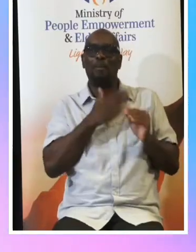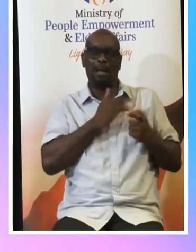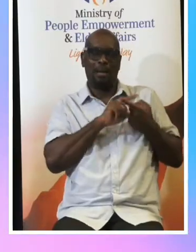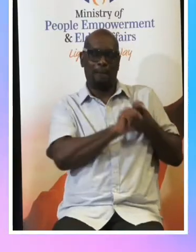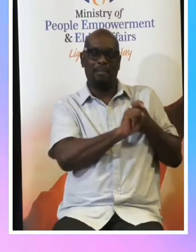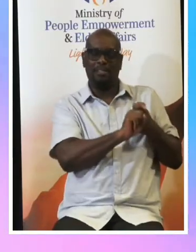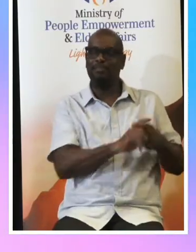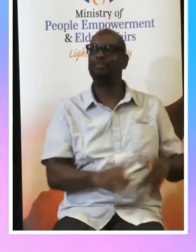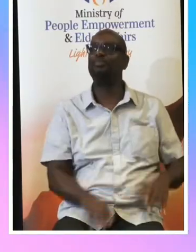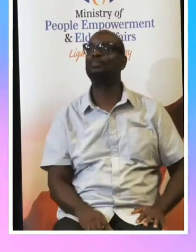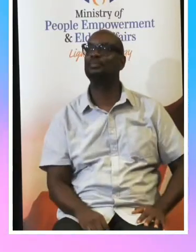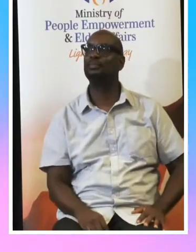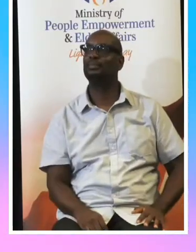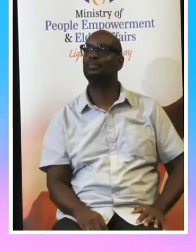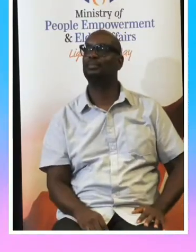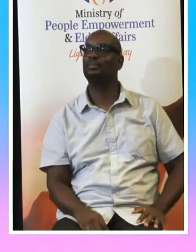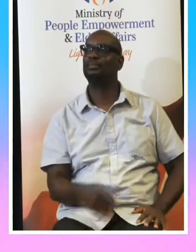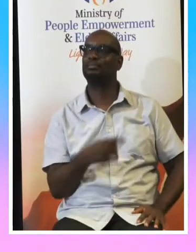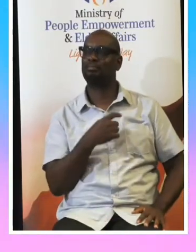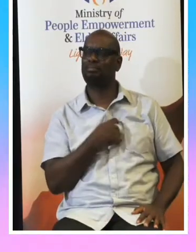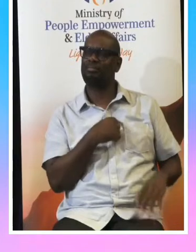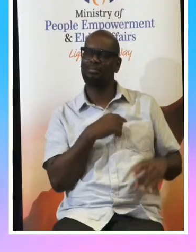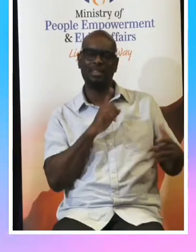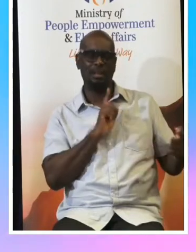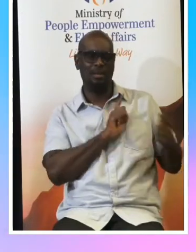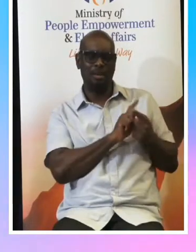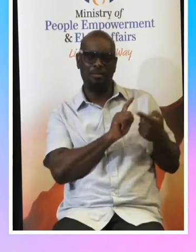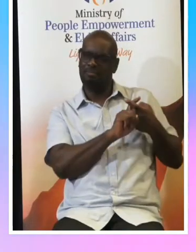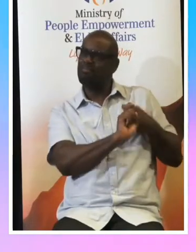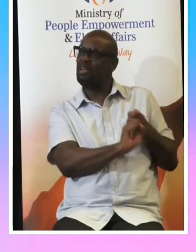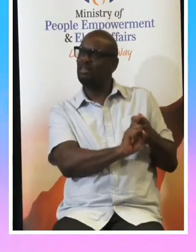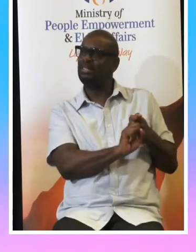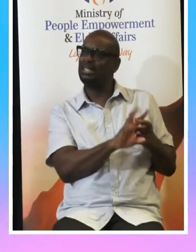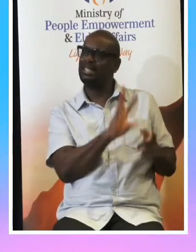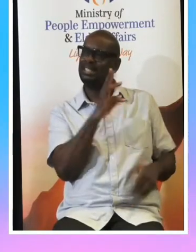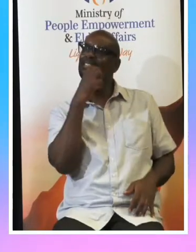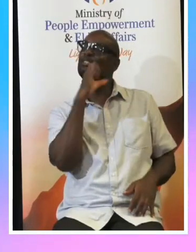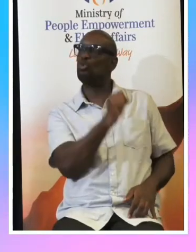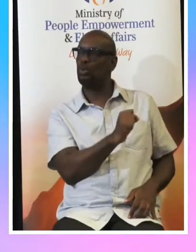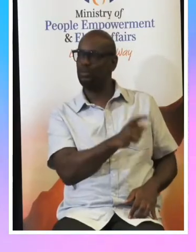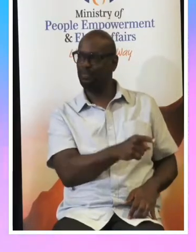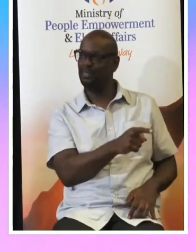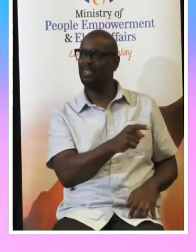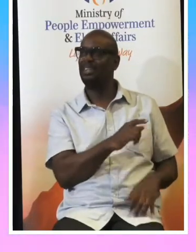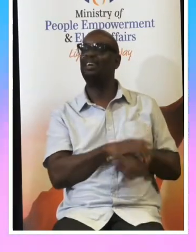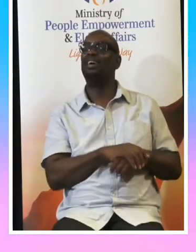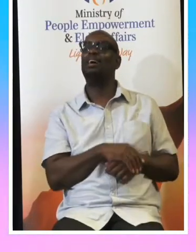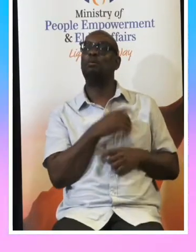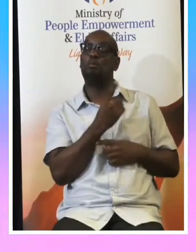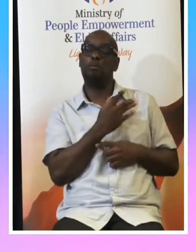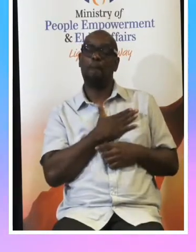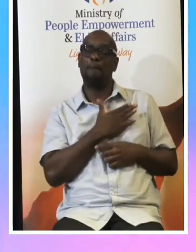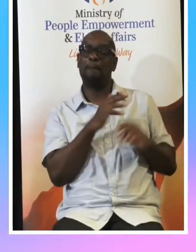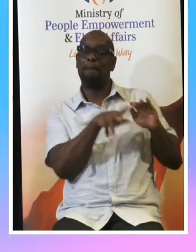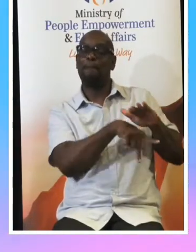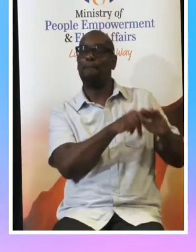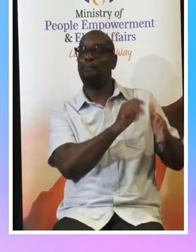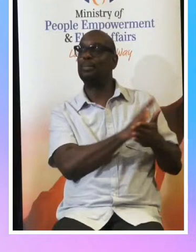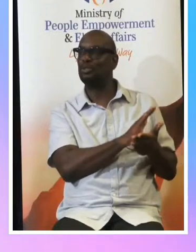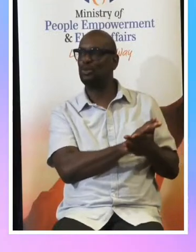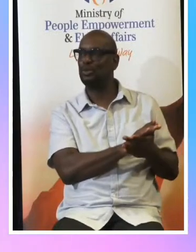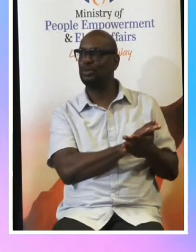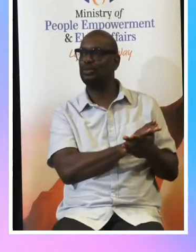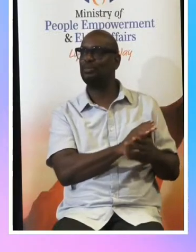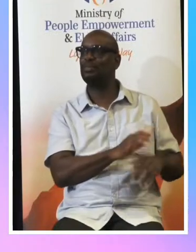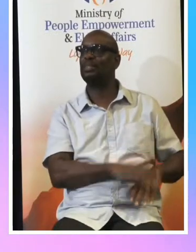I met my best friend at 6 years old at one of the primary schools that I attended, where he